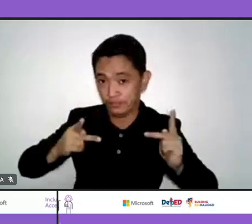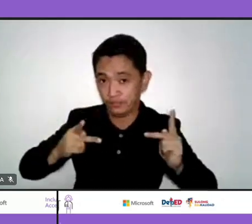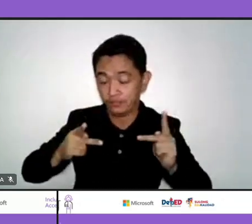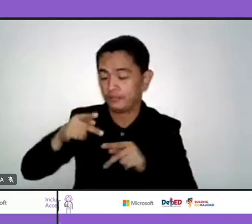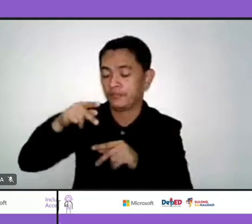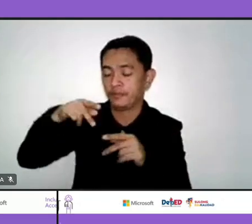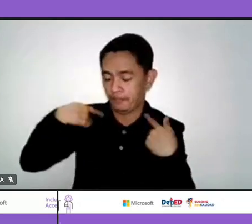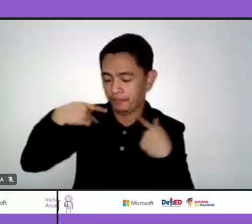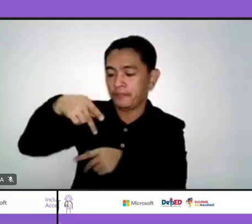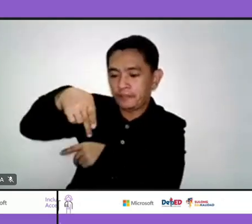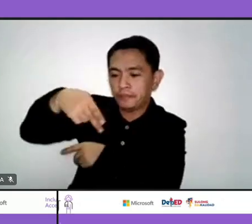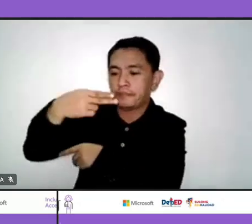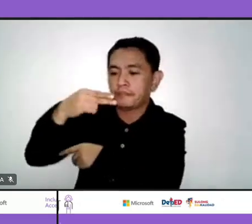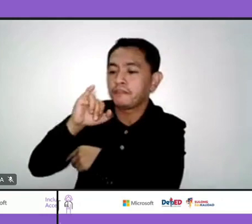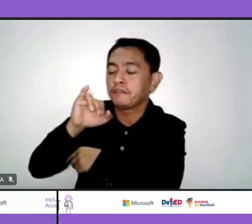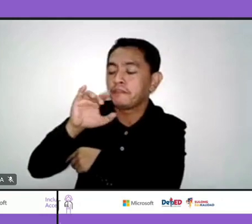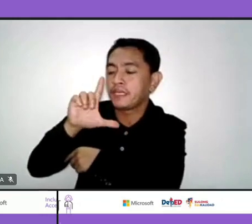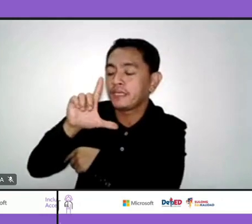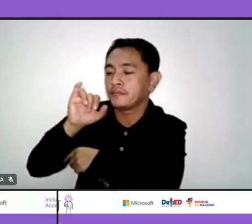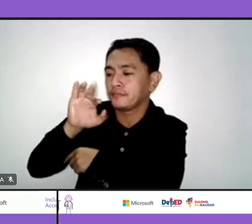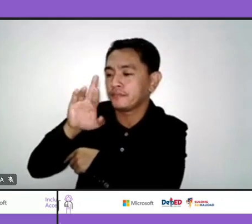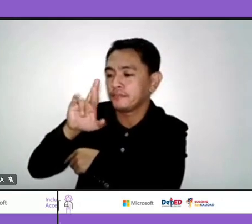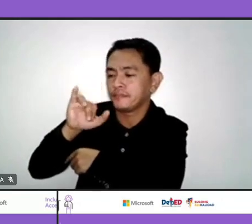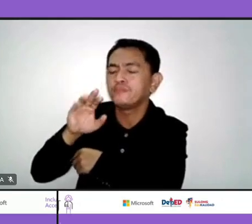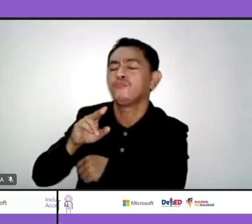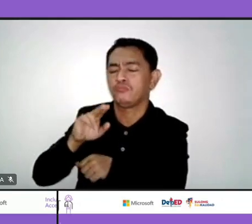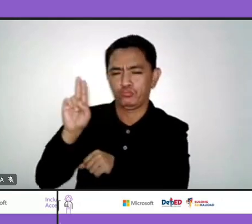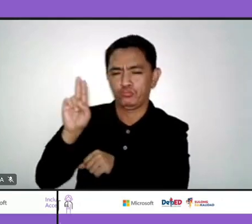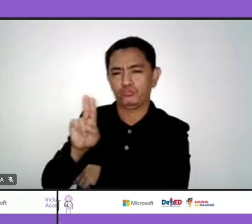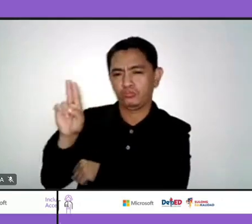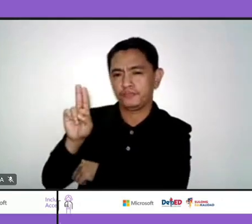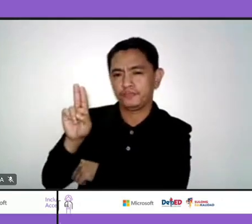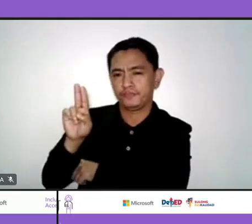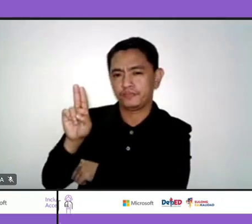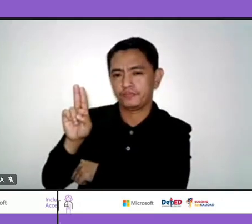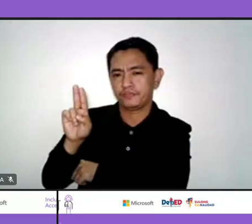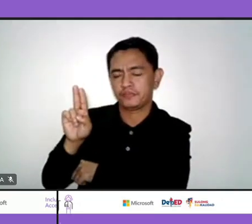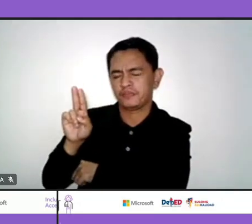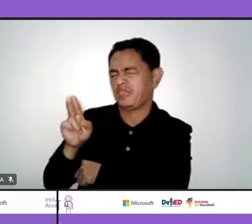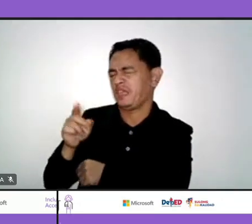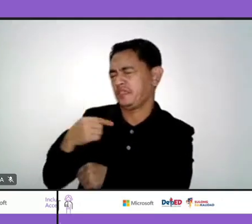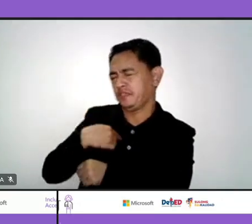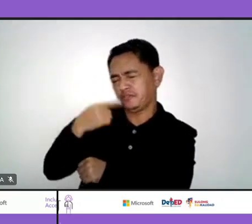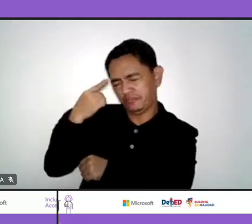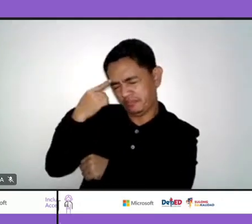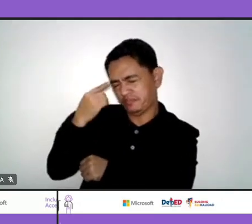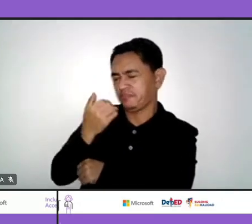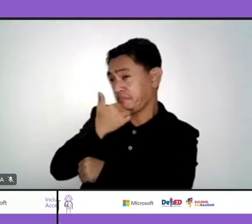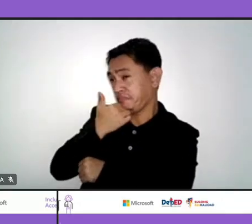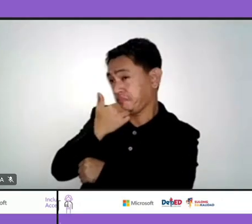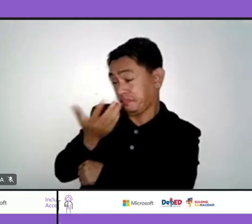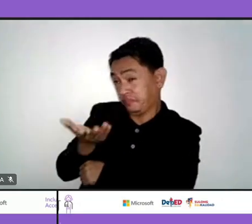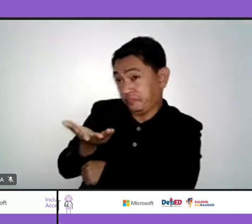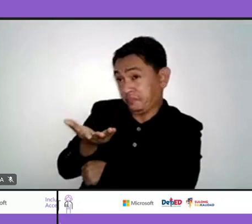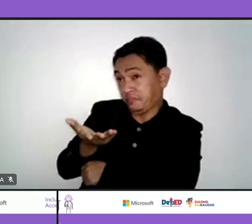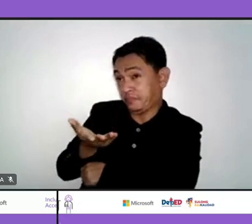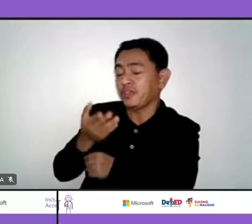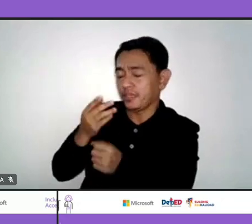at individual and group performances, the PhilEARI. However, it's been